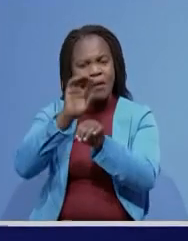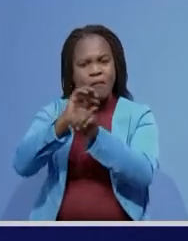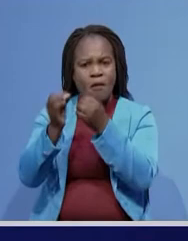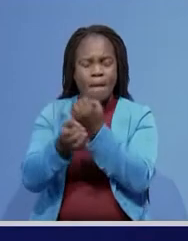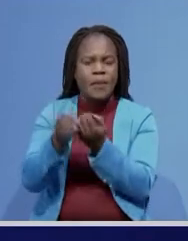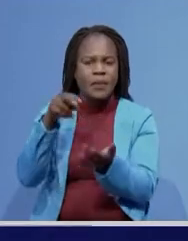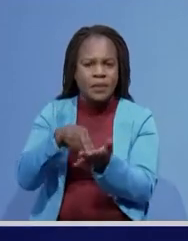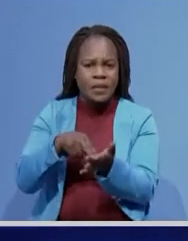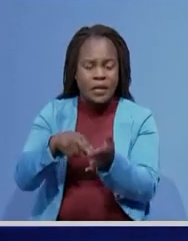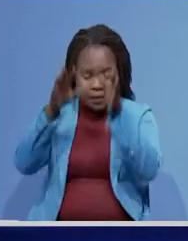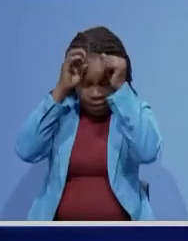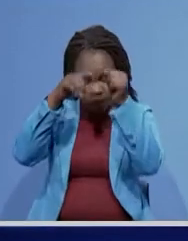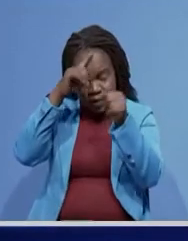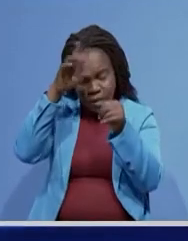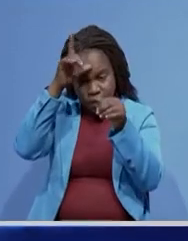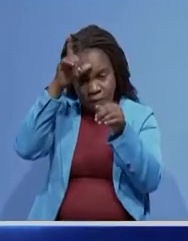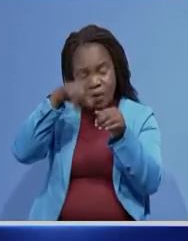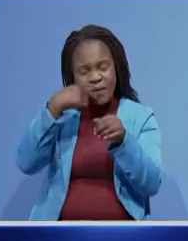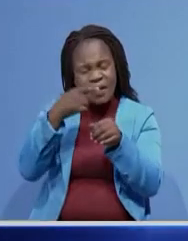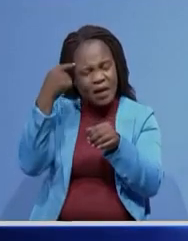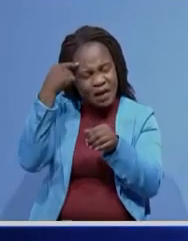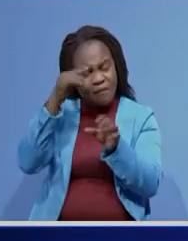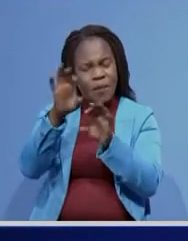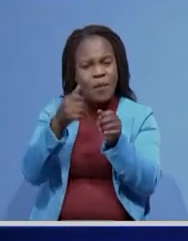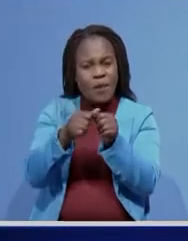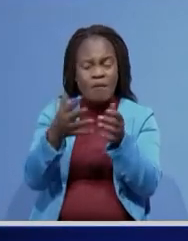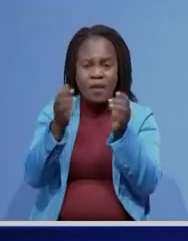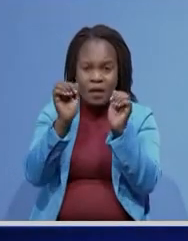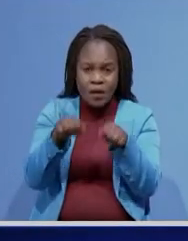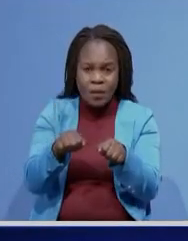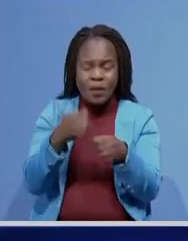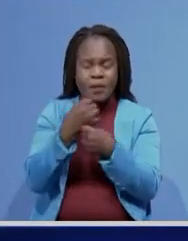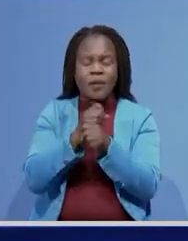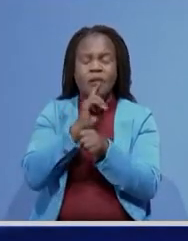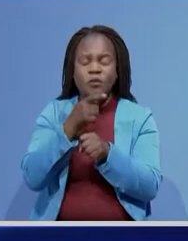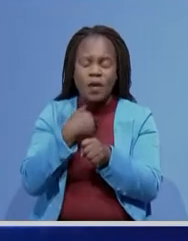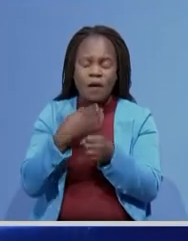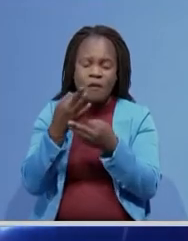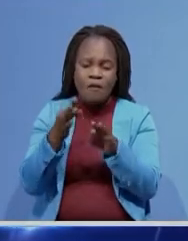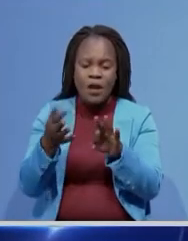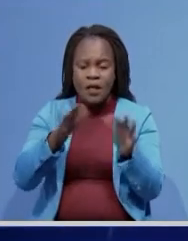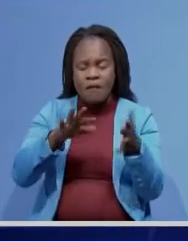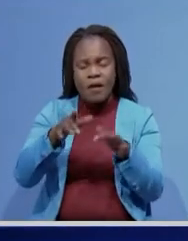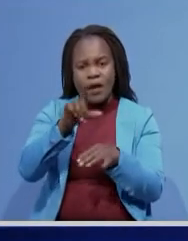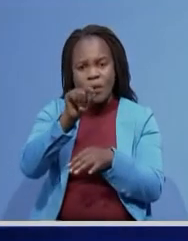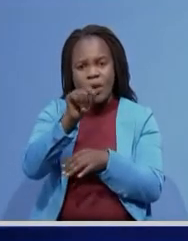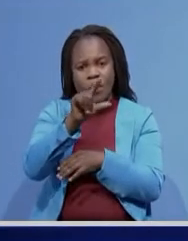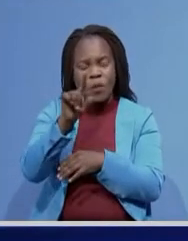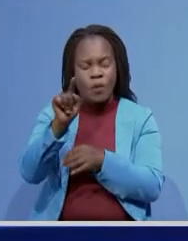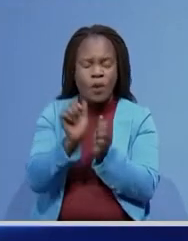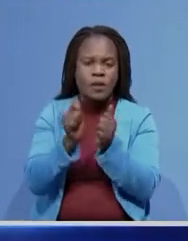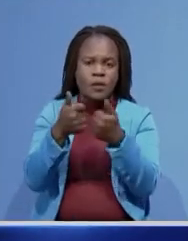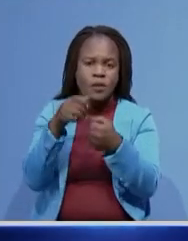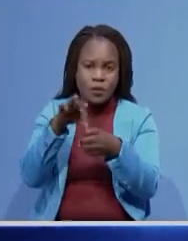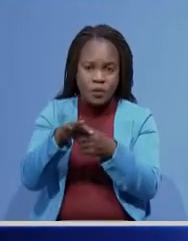And President Lungu says government is doing everything possible to ensure a free and fair 2021 general election. Speaking